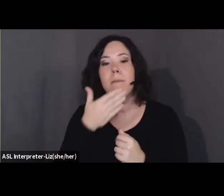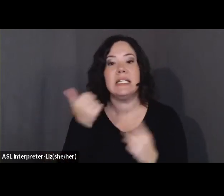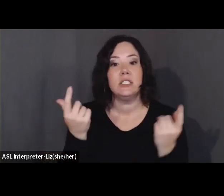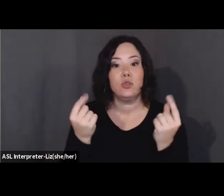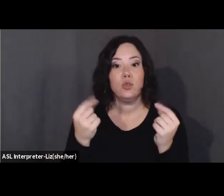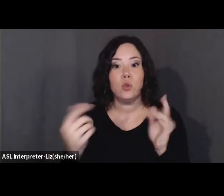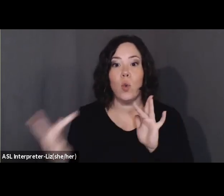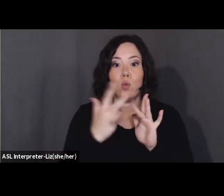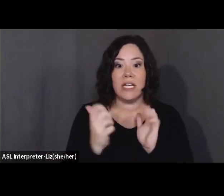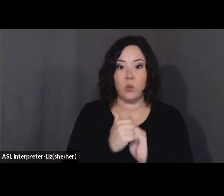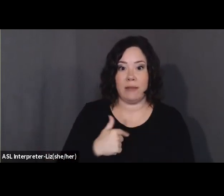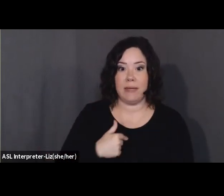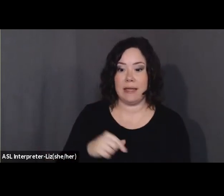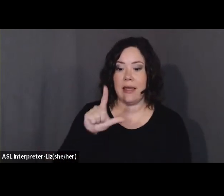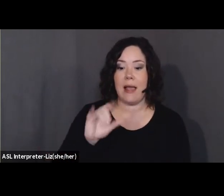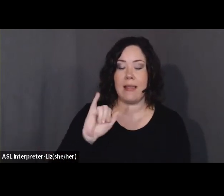it's